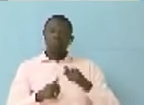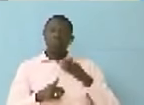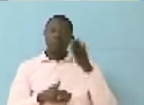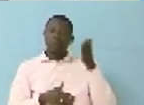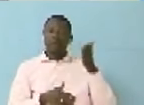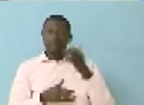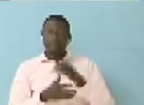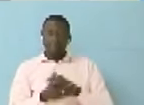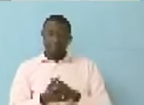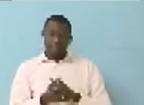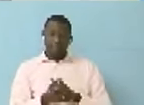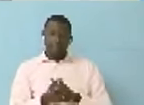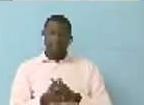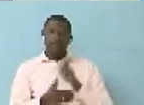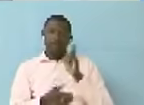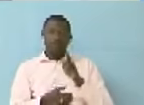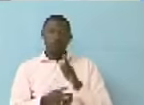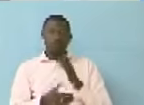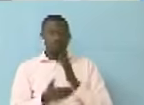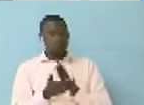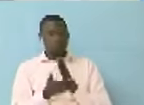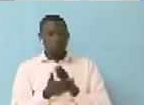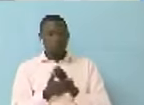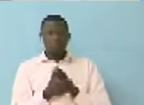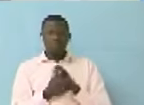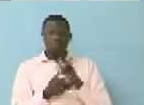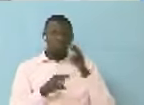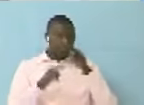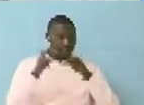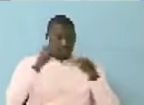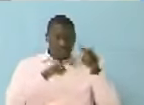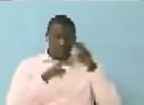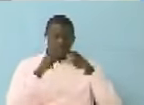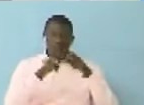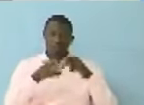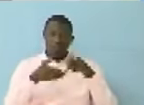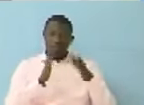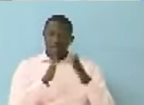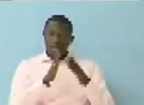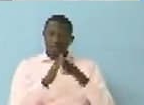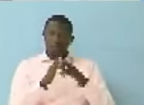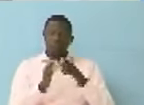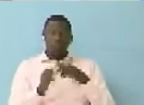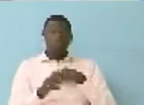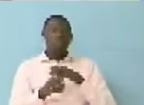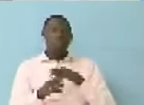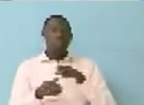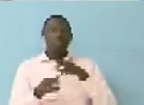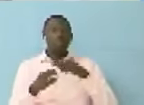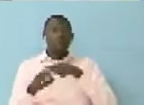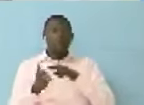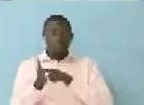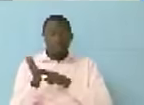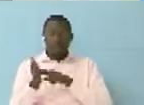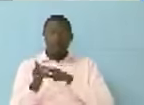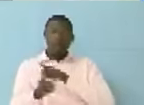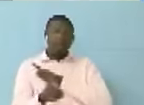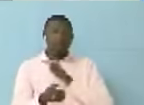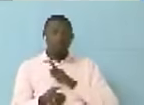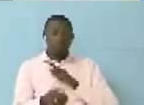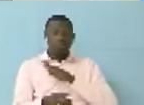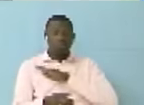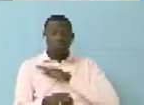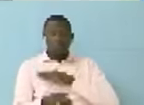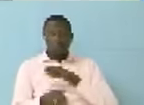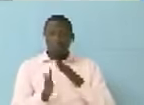things. But of course, the investigative process requires that we also challenge you. And kiss kiss ro ni nasilo fana men volem ni da men